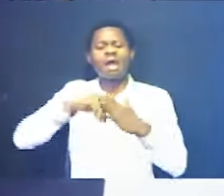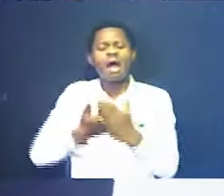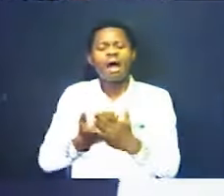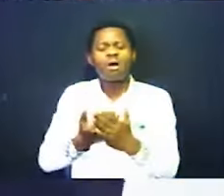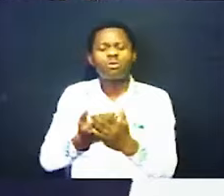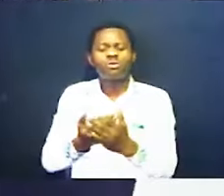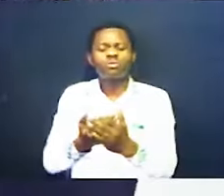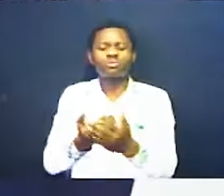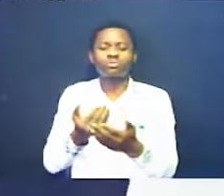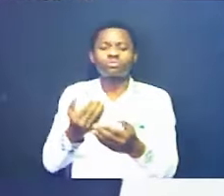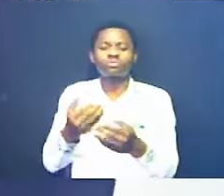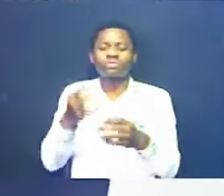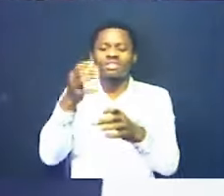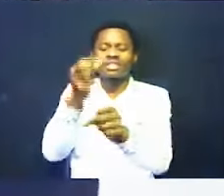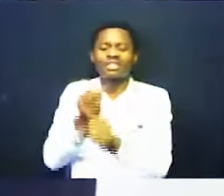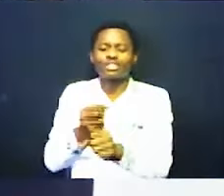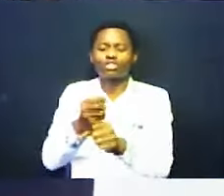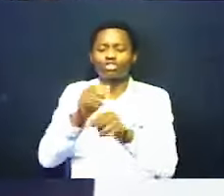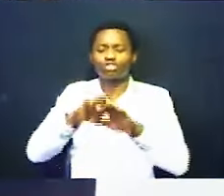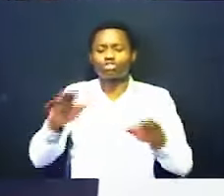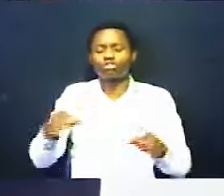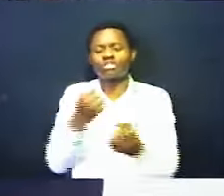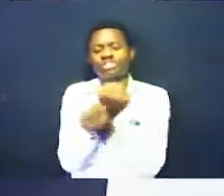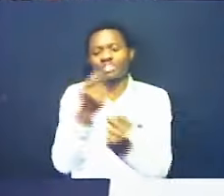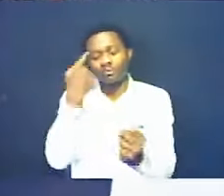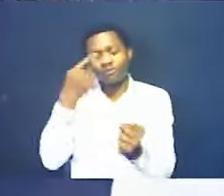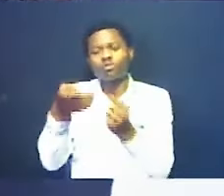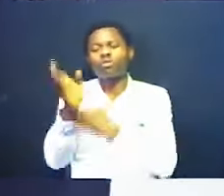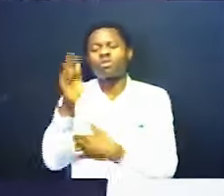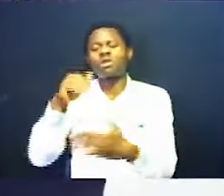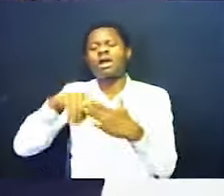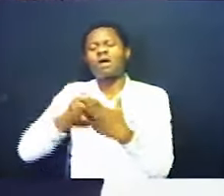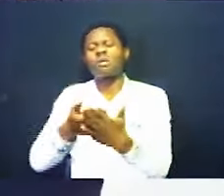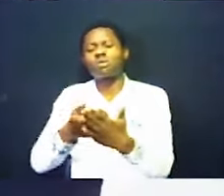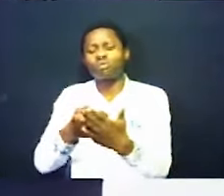is to discipline our children.